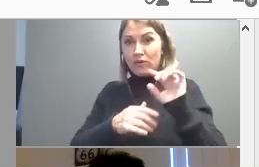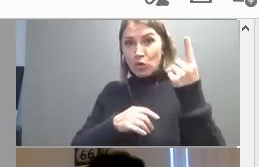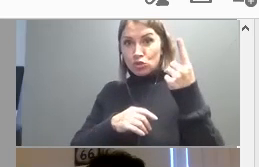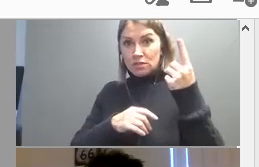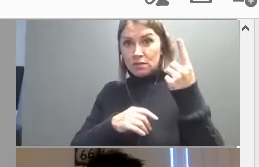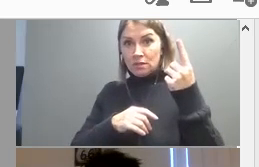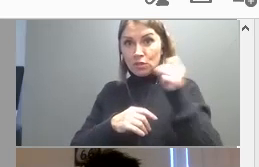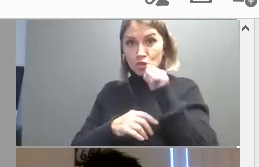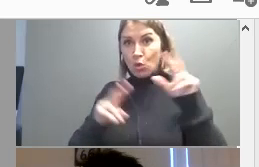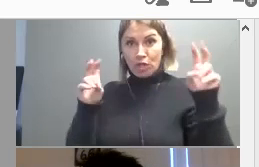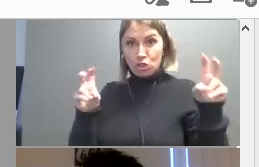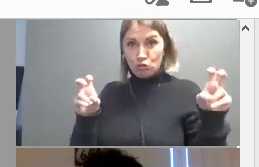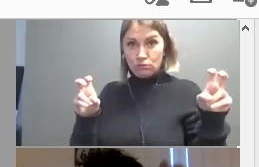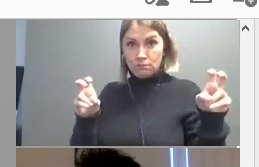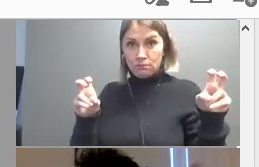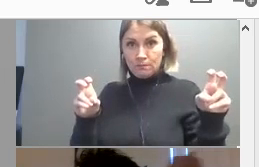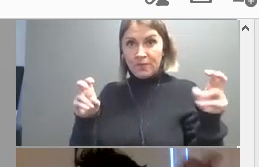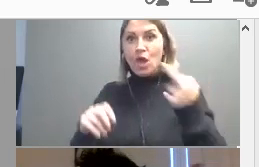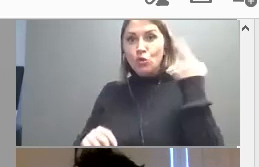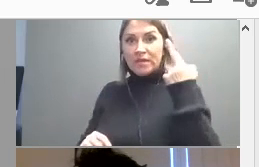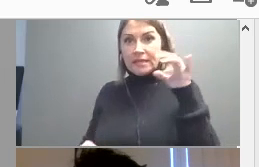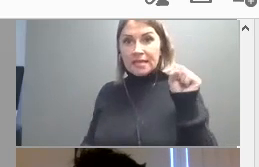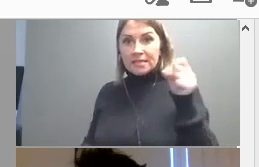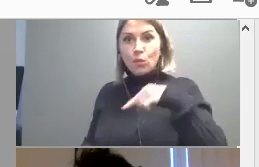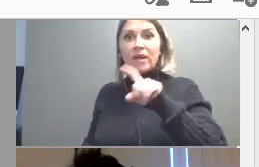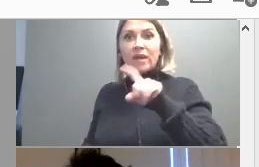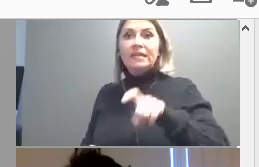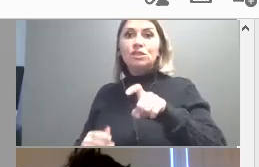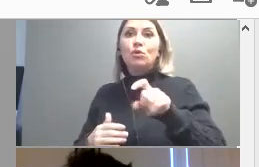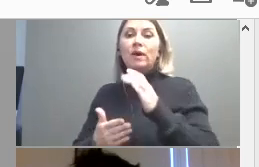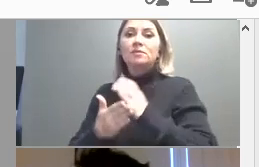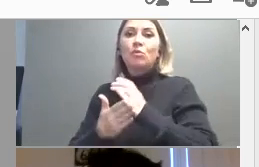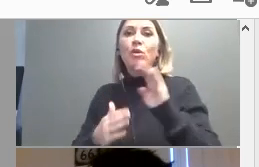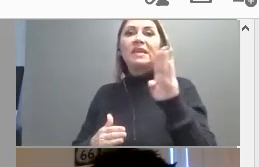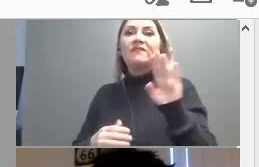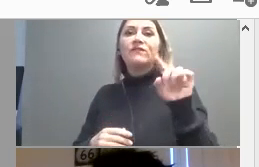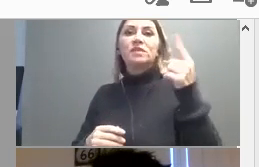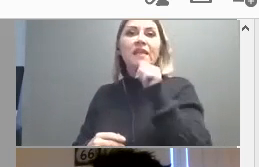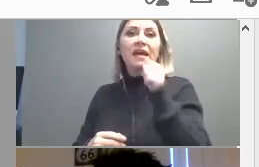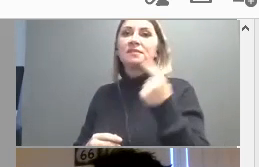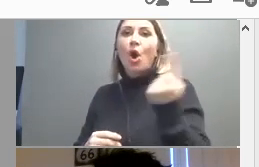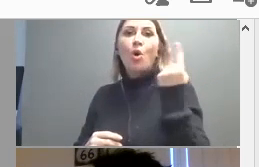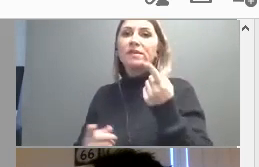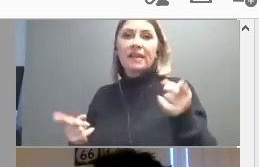issue. The reason is we need to explore B first, and that might not always be the case.